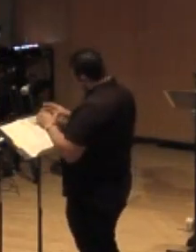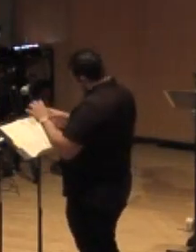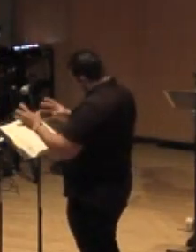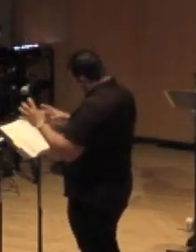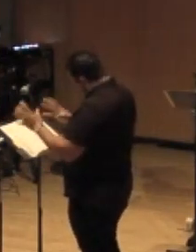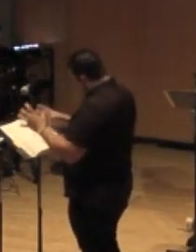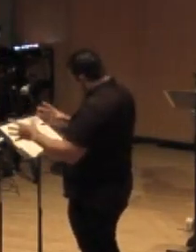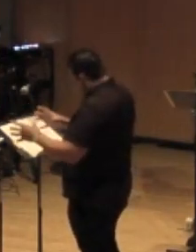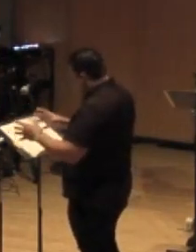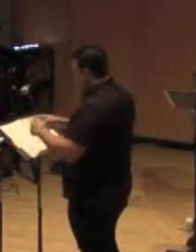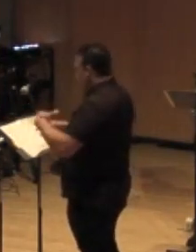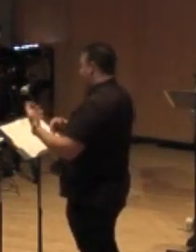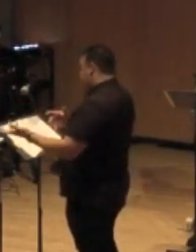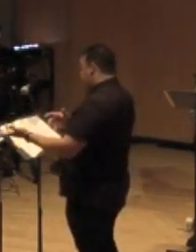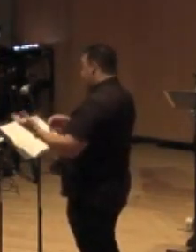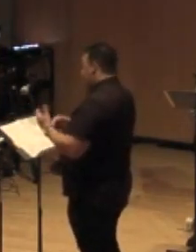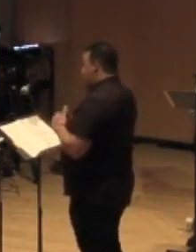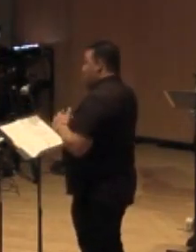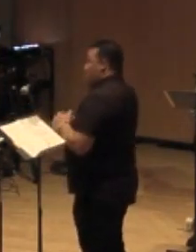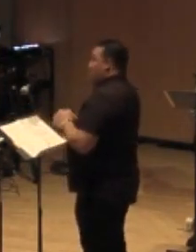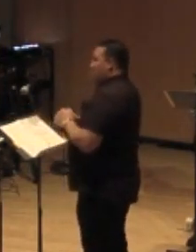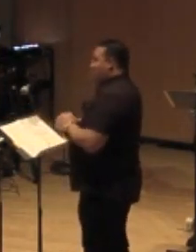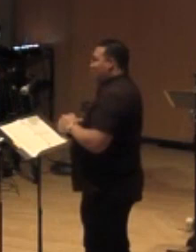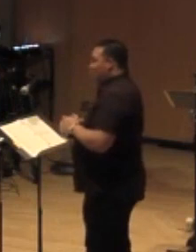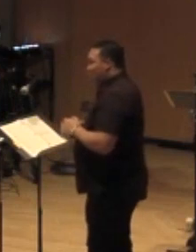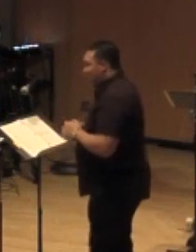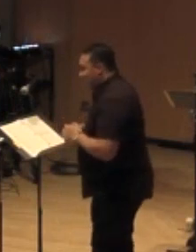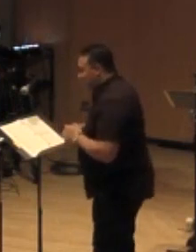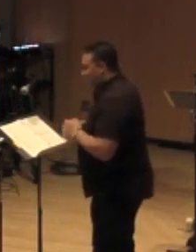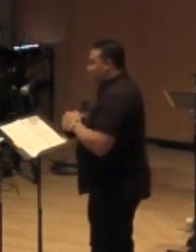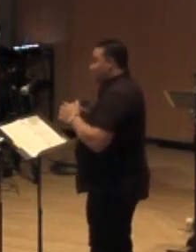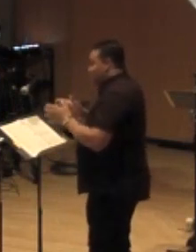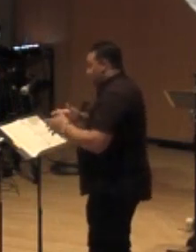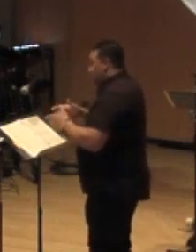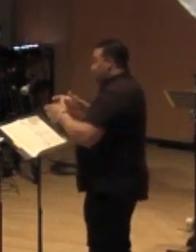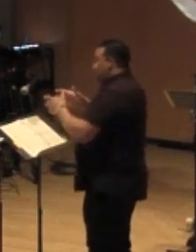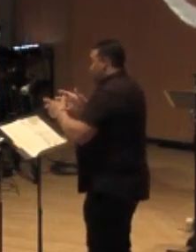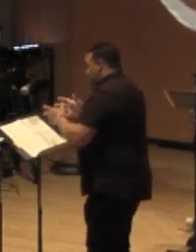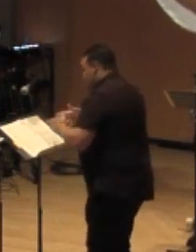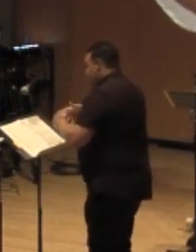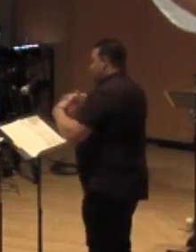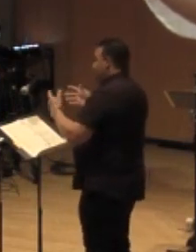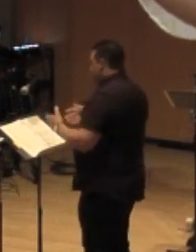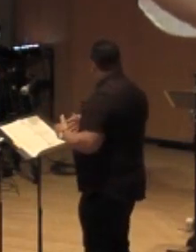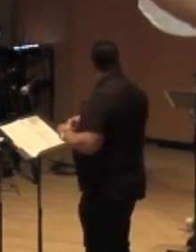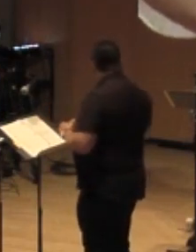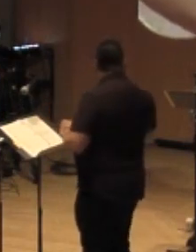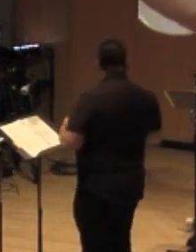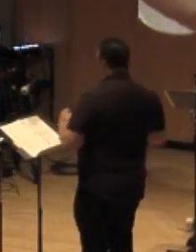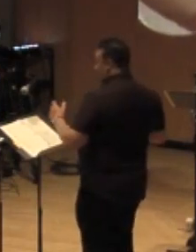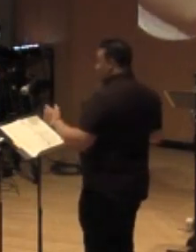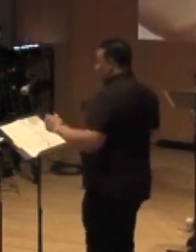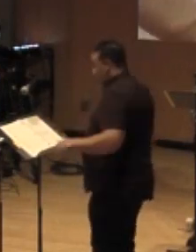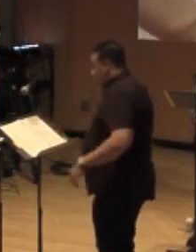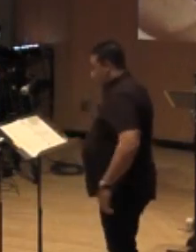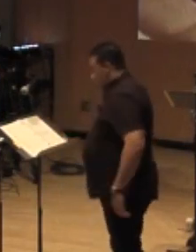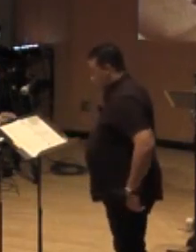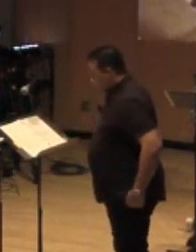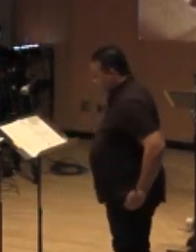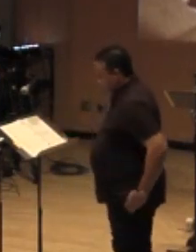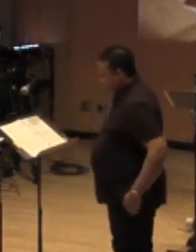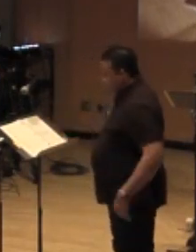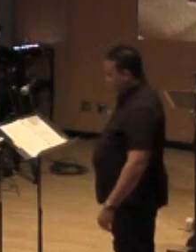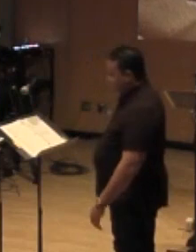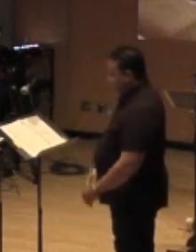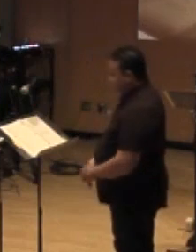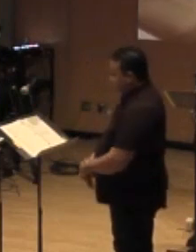very dangerous maybe that's why it feels safe in a way